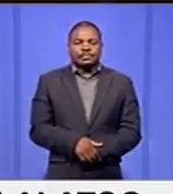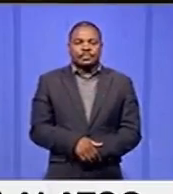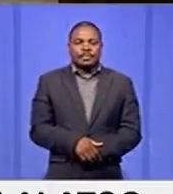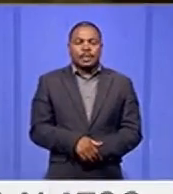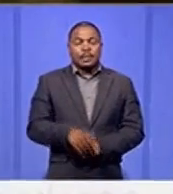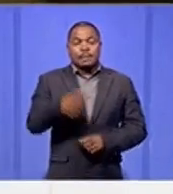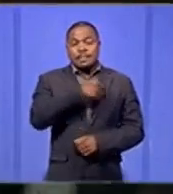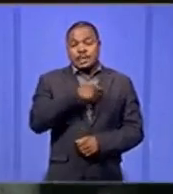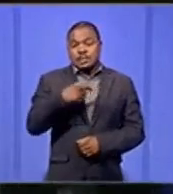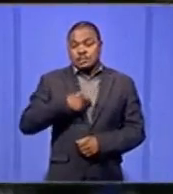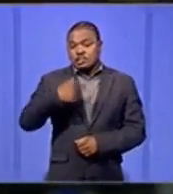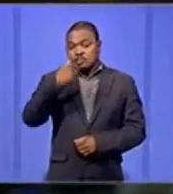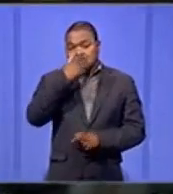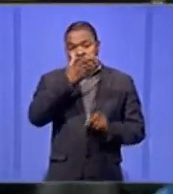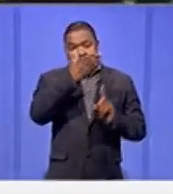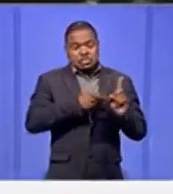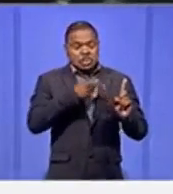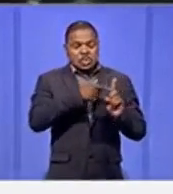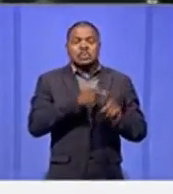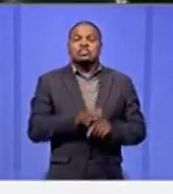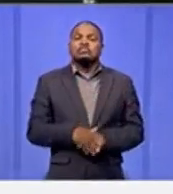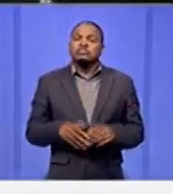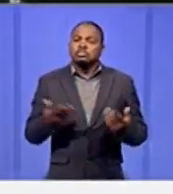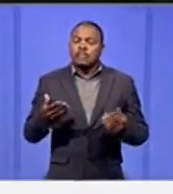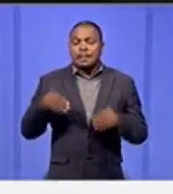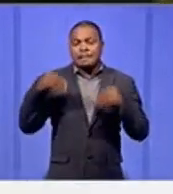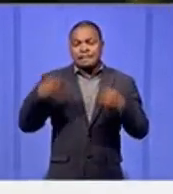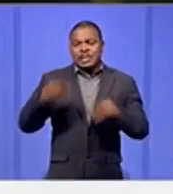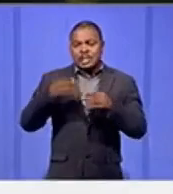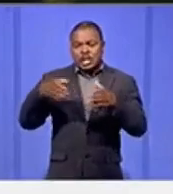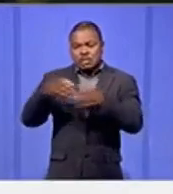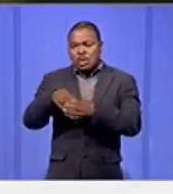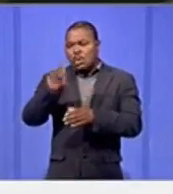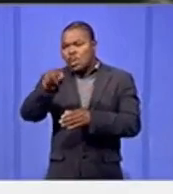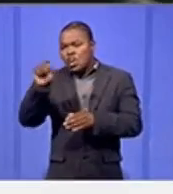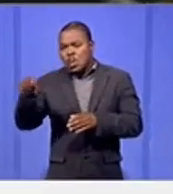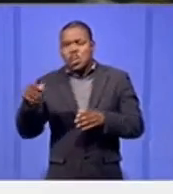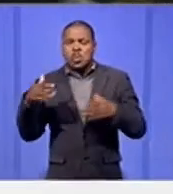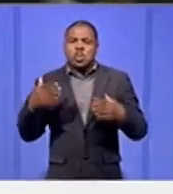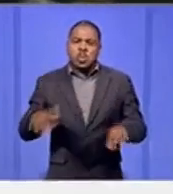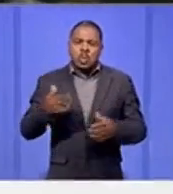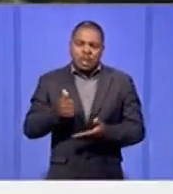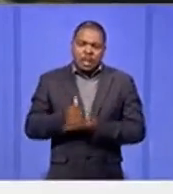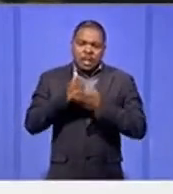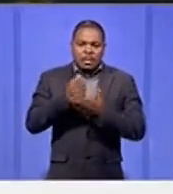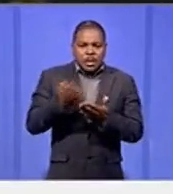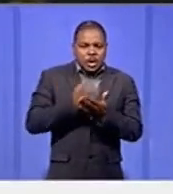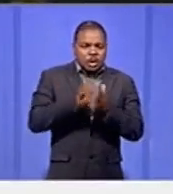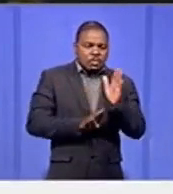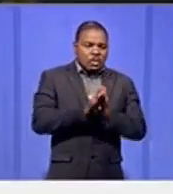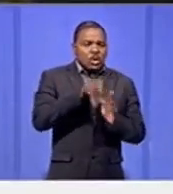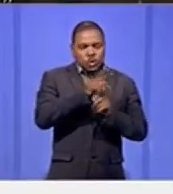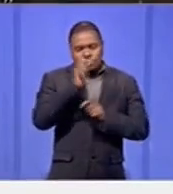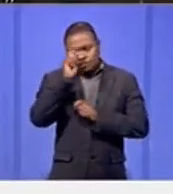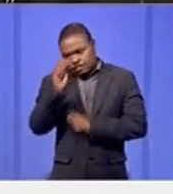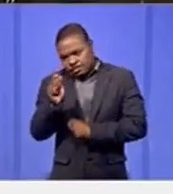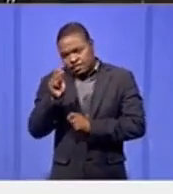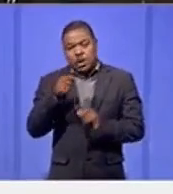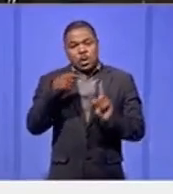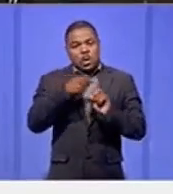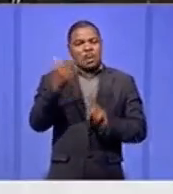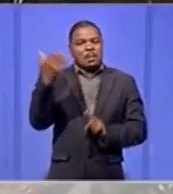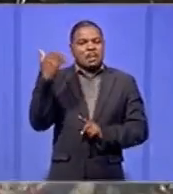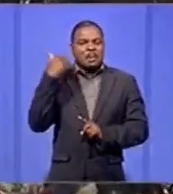Mopresidnete Ramaphosa o ananetse karolo eo dikgwebo tse nyane di bapalang kgolong le ntlafatsong ya moruo wa naha maobane ha a